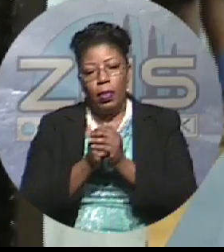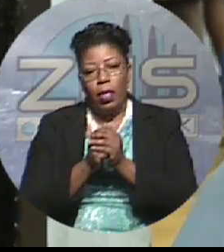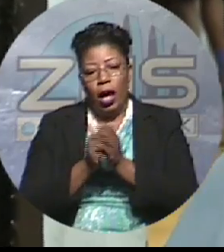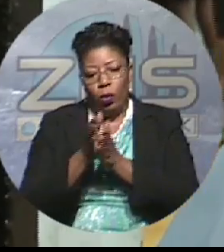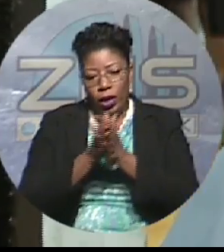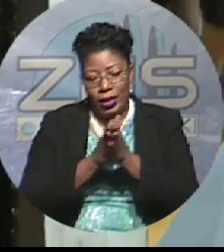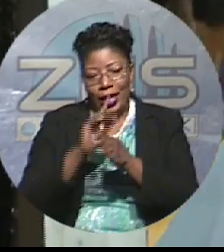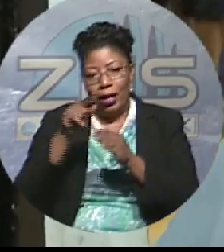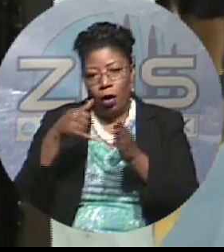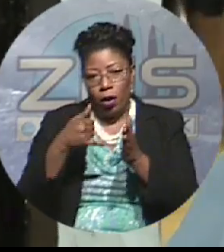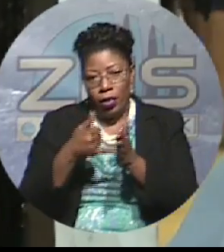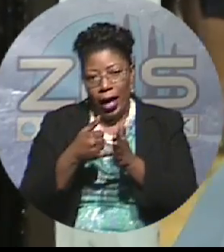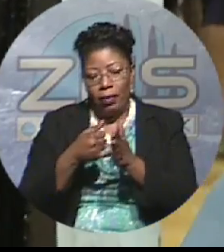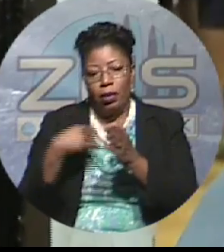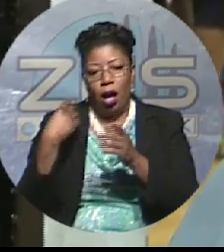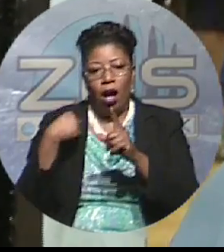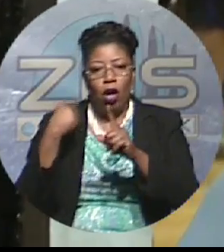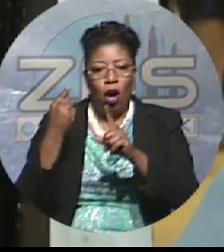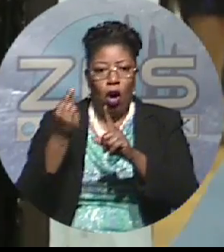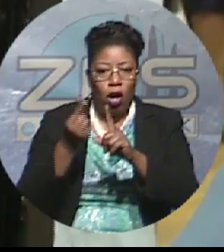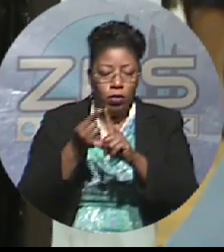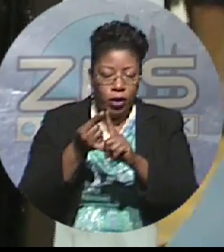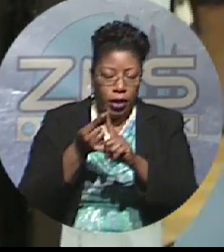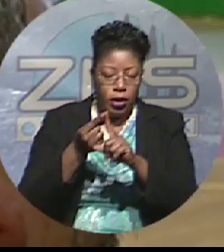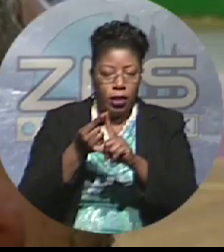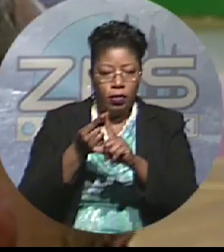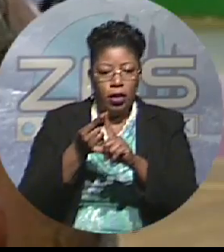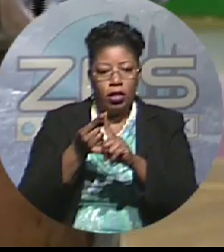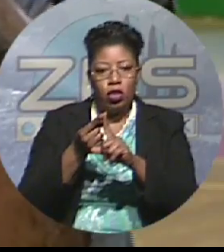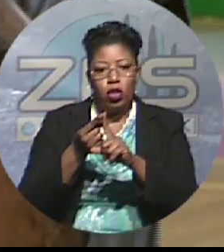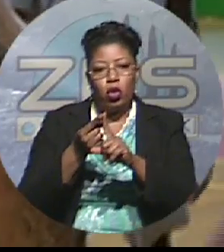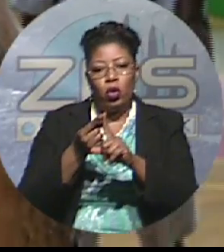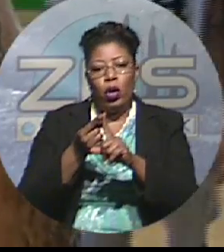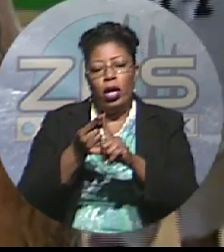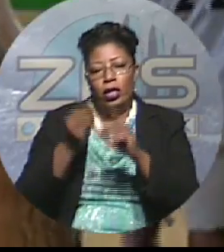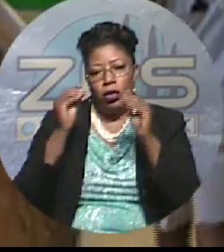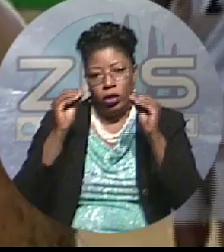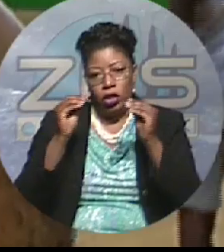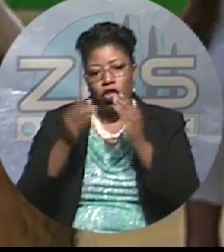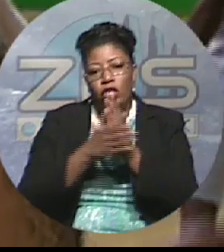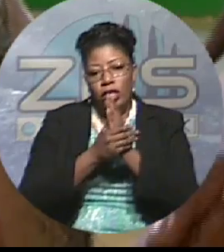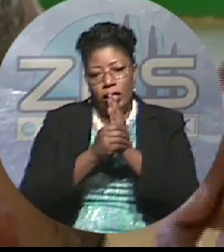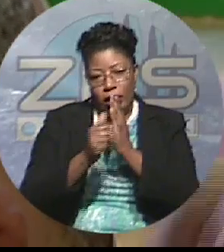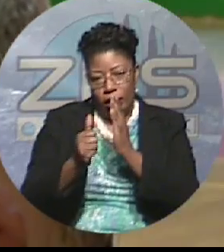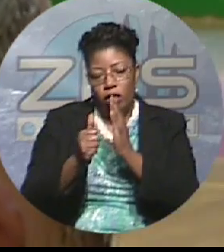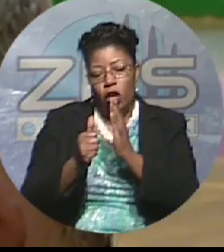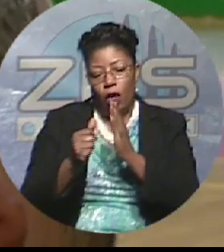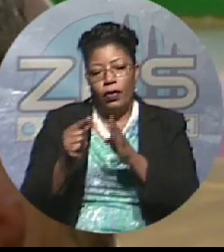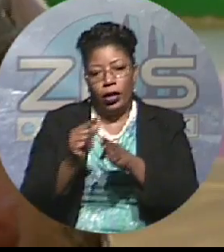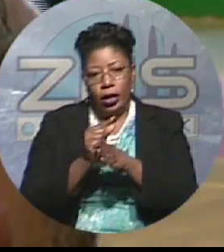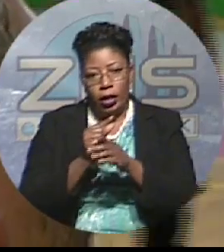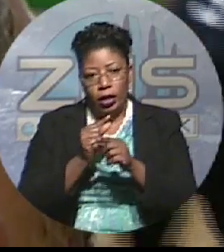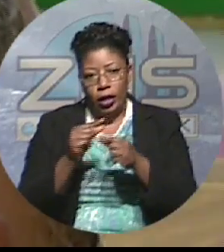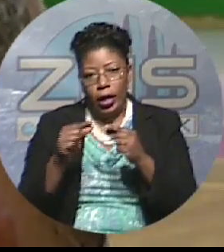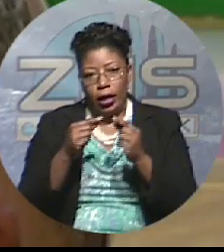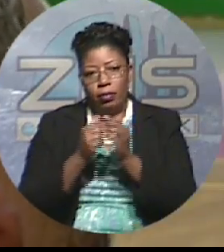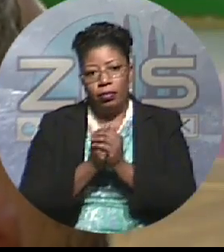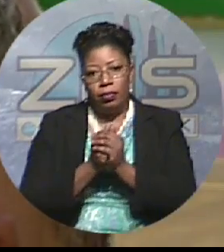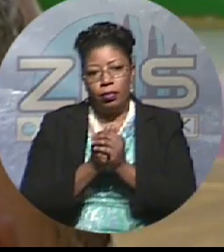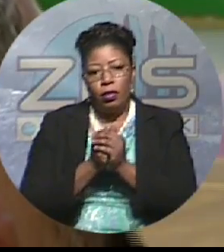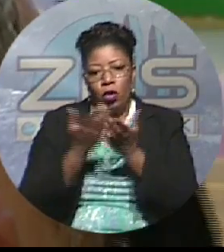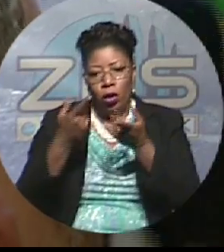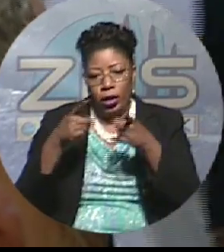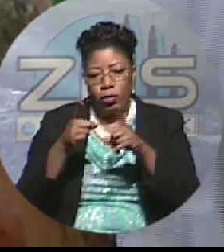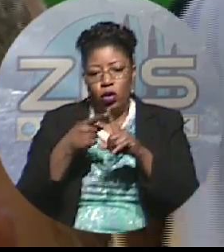the objective is always will be, let's teach the fundamental of the game. You always got to go online and get new DVDs and, really